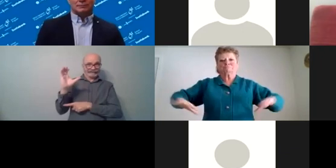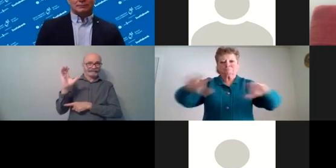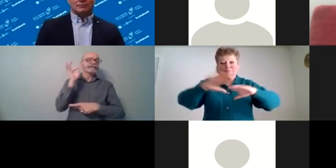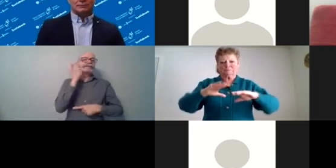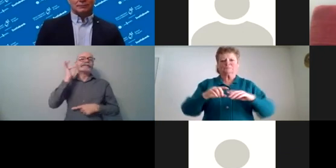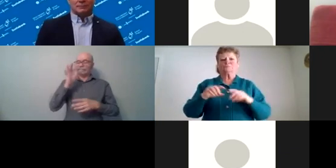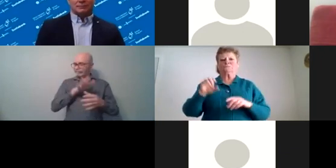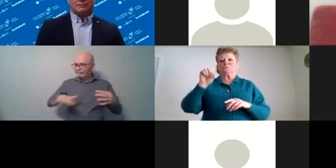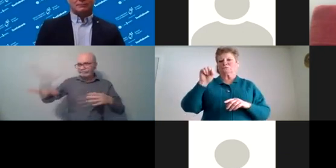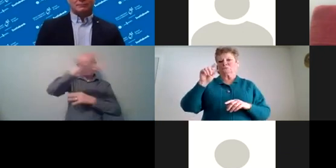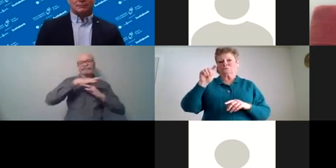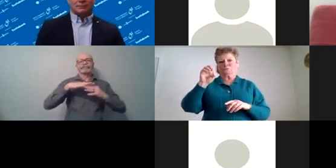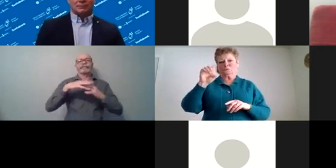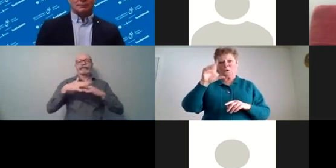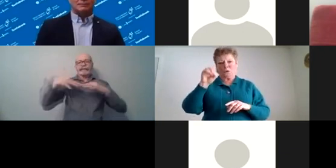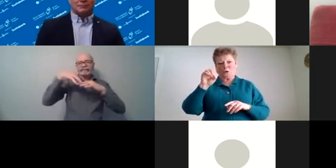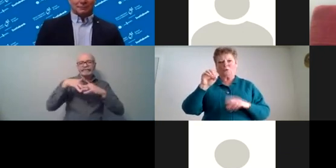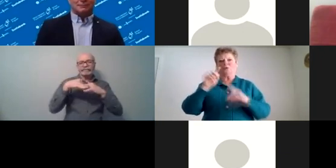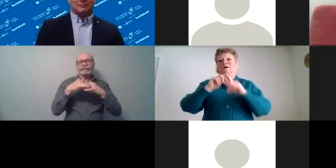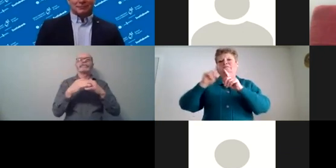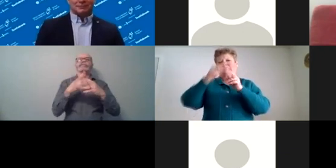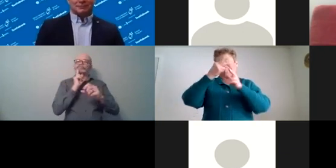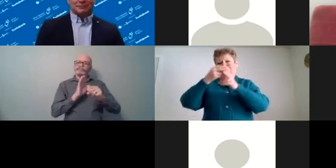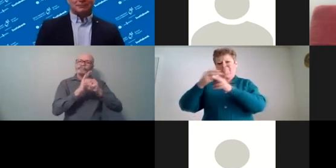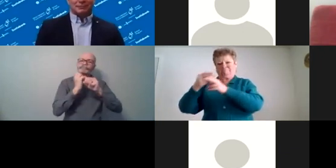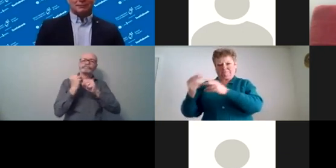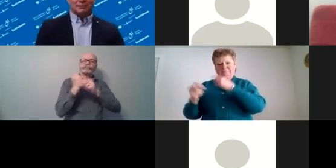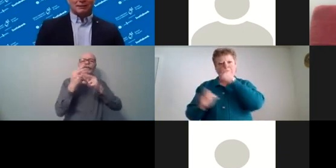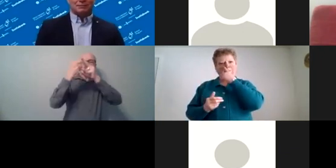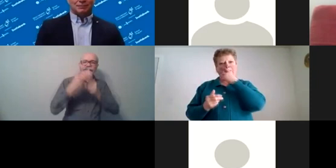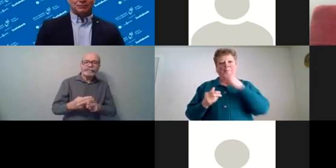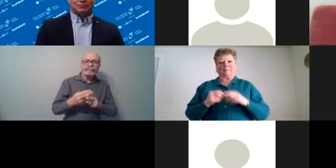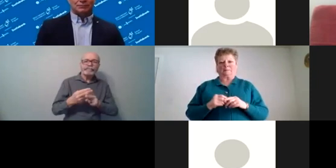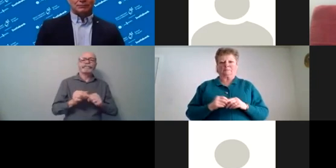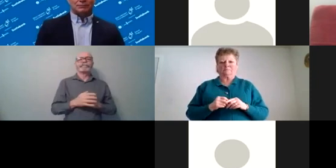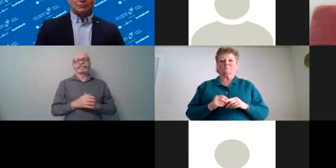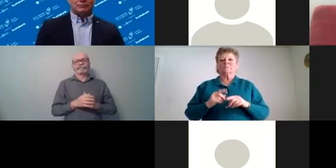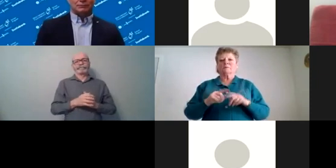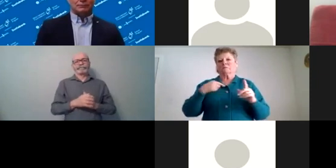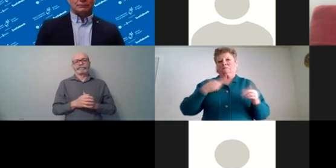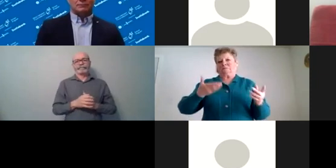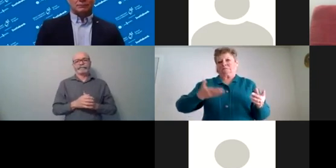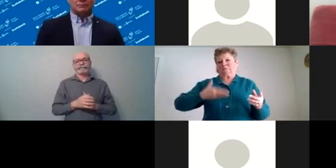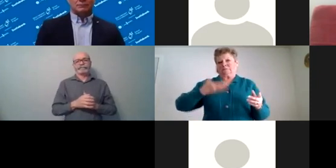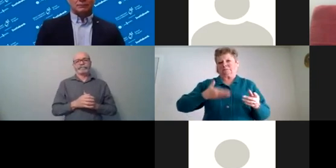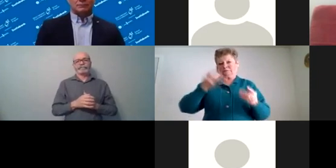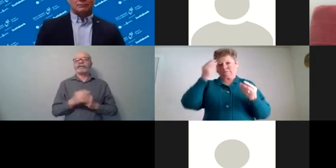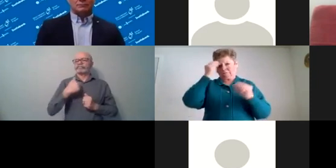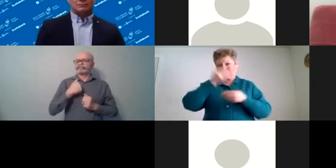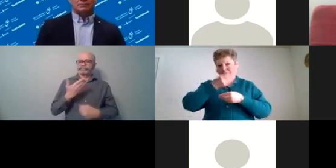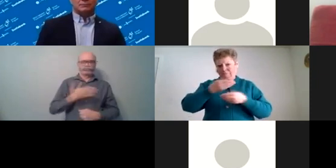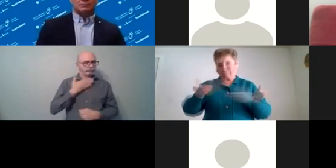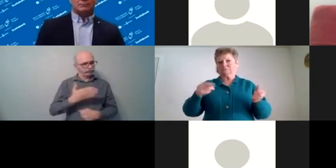Stolo, Shamanas, and the Musqueam peoples. And we're pleased to share that this press conference today is